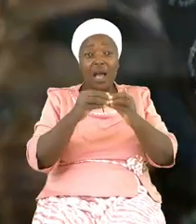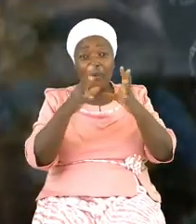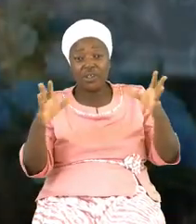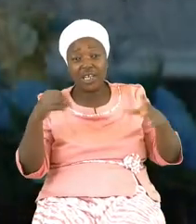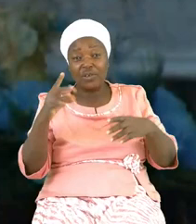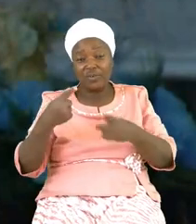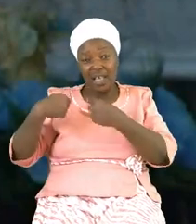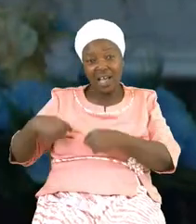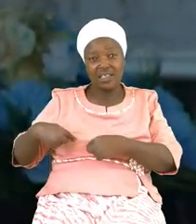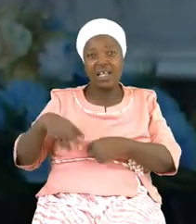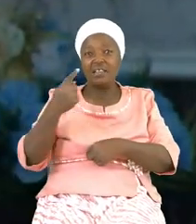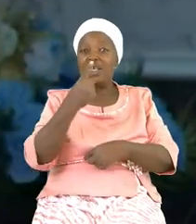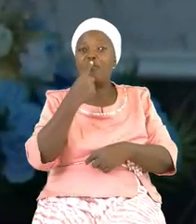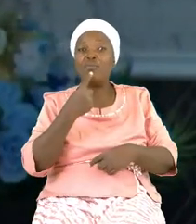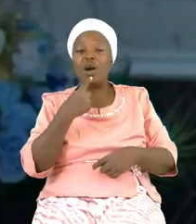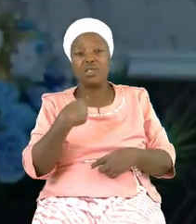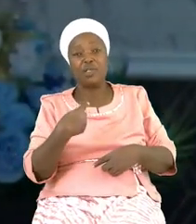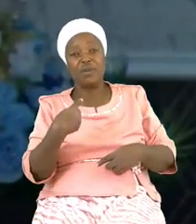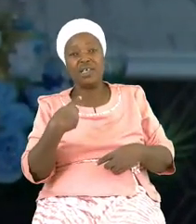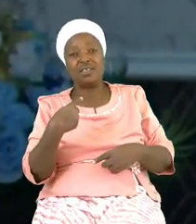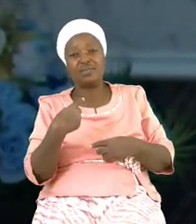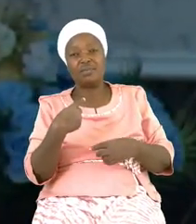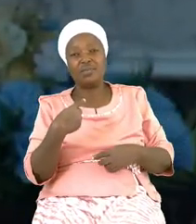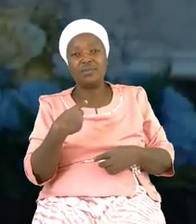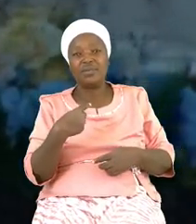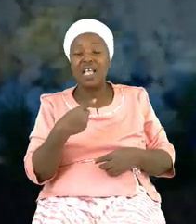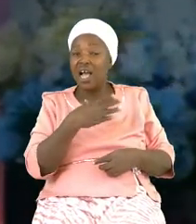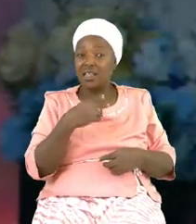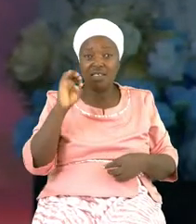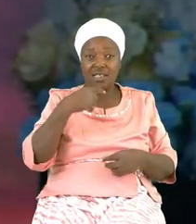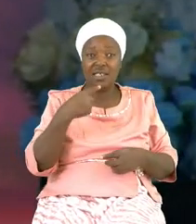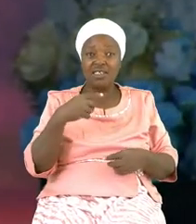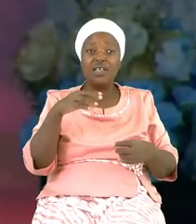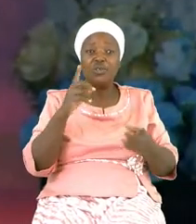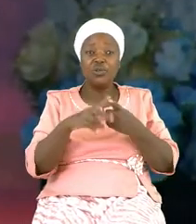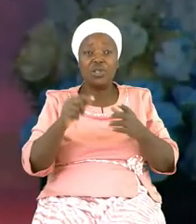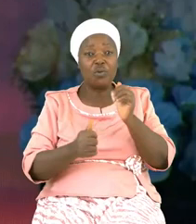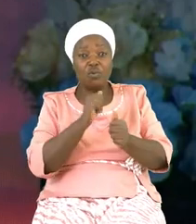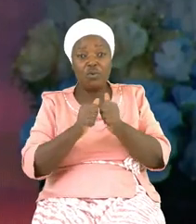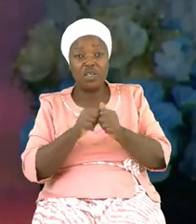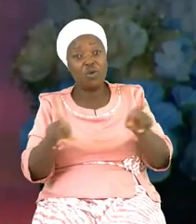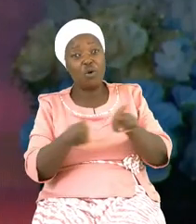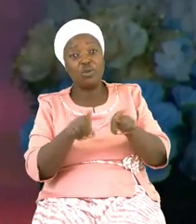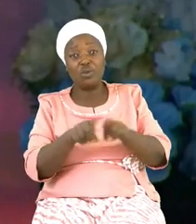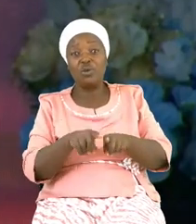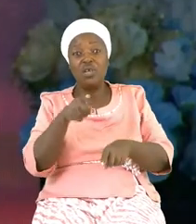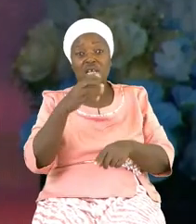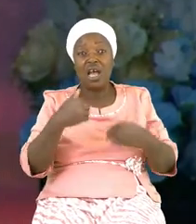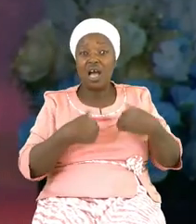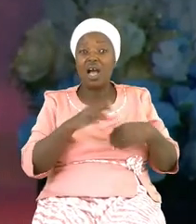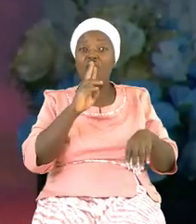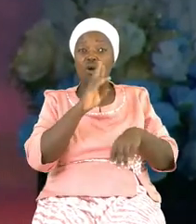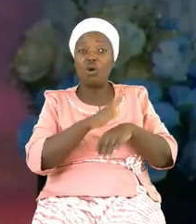heart, the mouth speaketh. And it says, to the which also ye are called in one